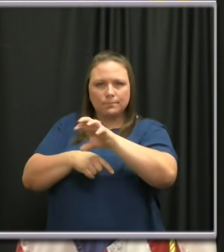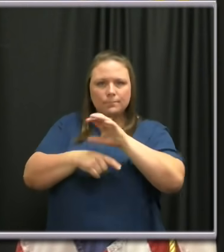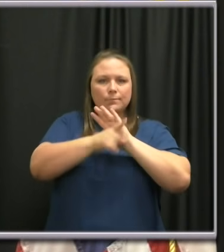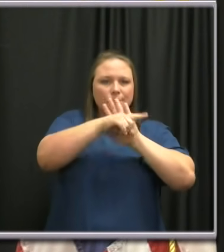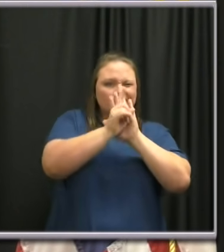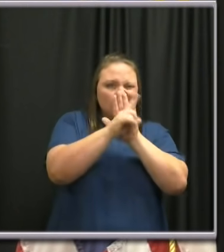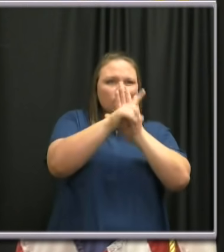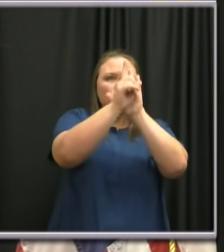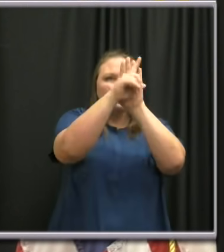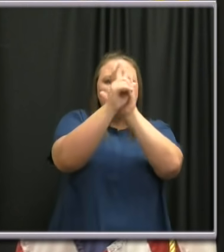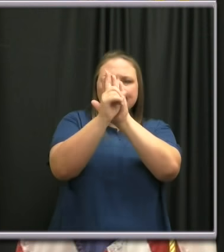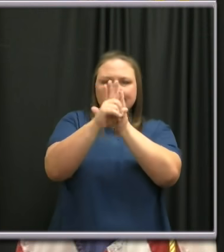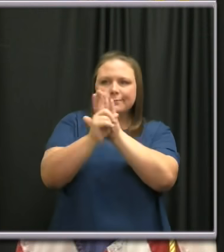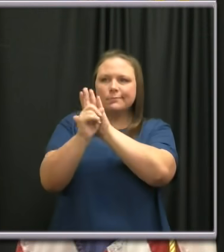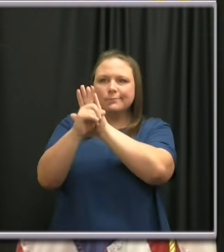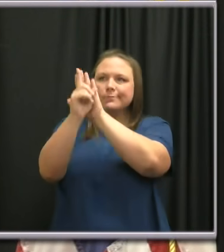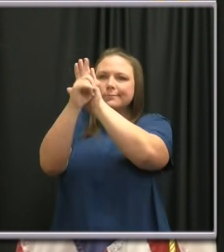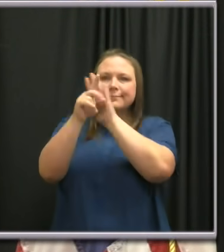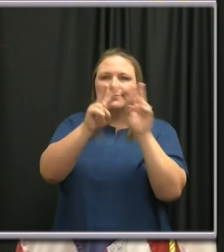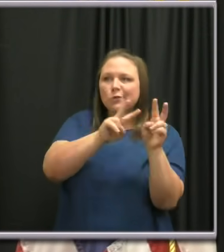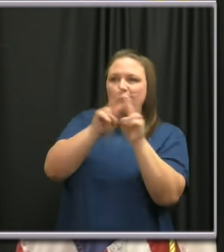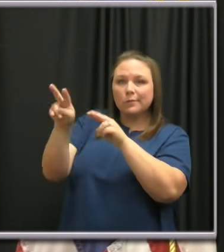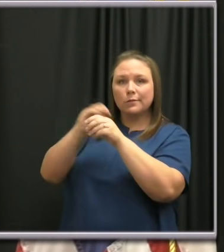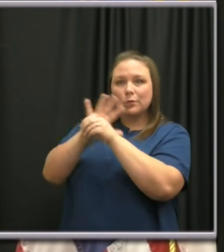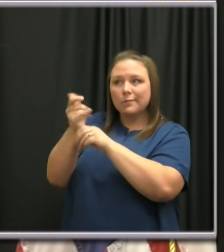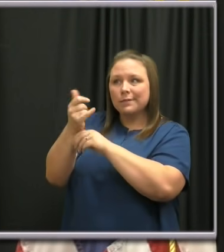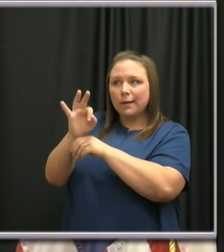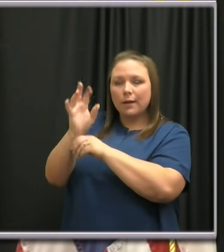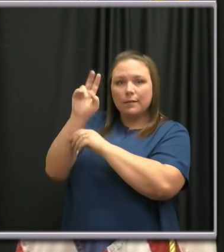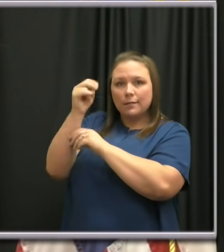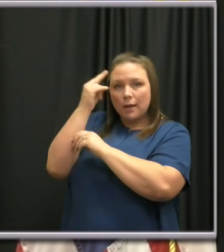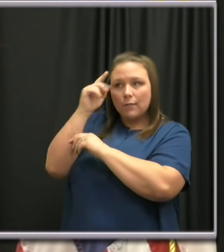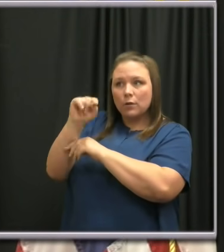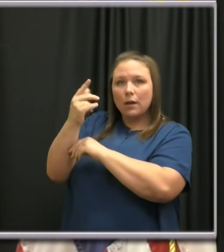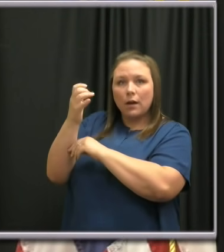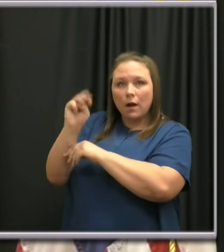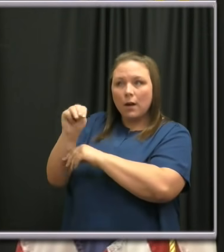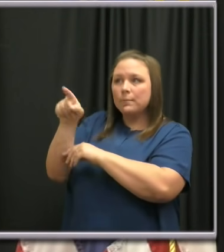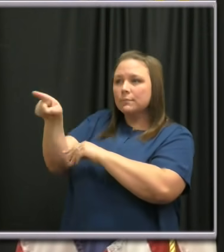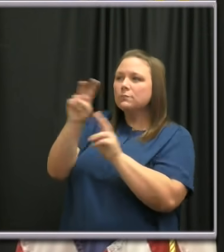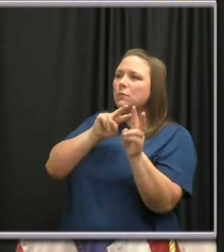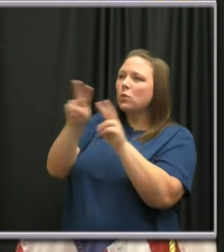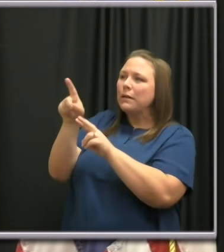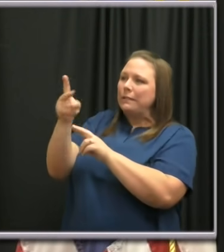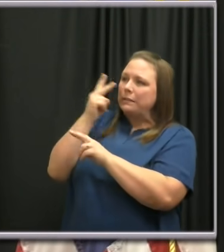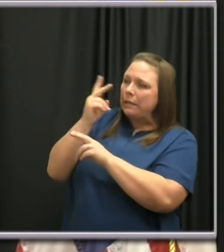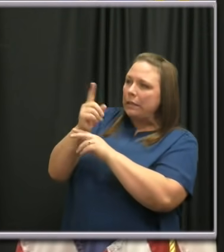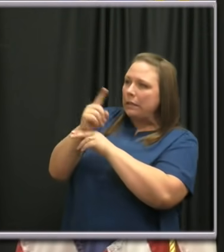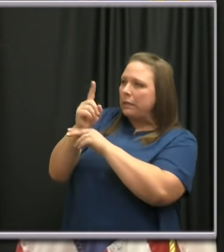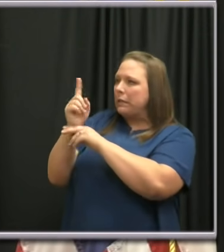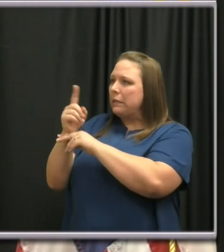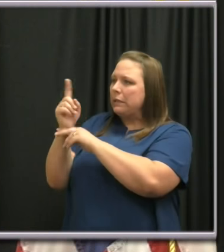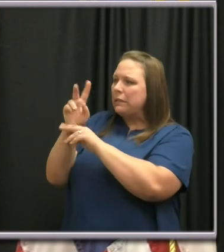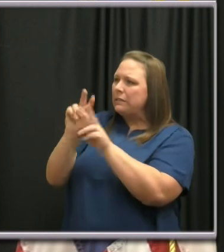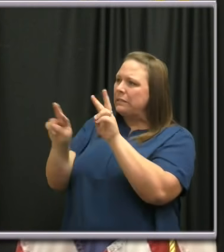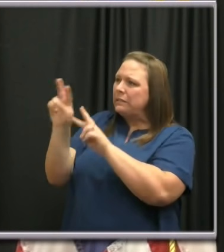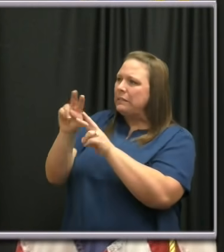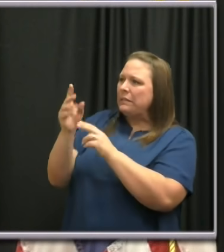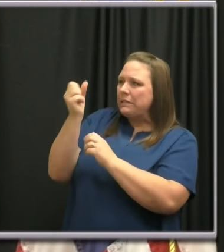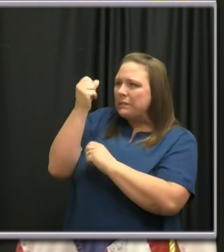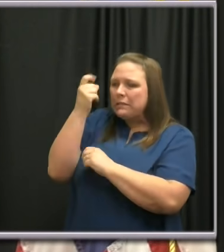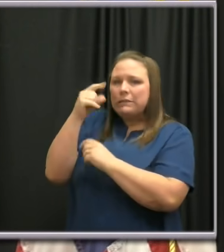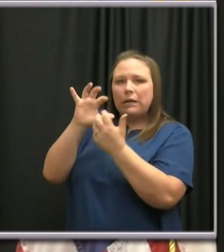covid19.nashville.gov website. This will allow you to see the information the task force is monitoring to determine the timing of phase one of the reopen